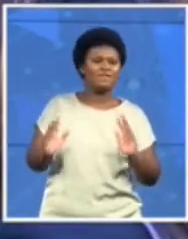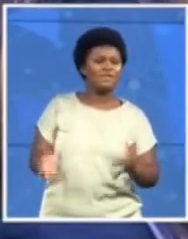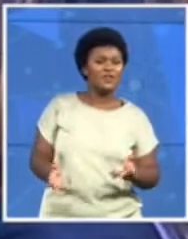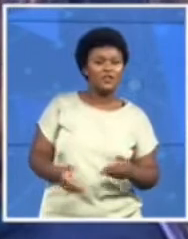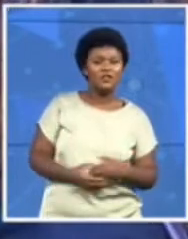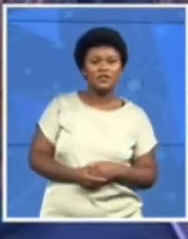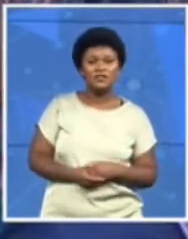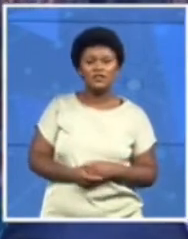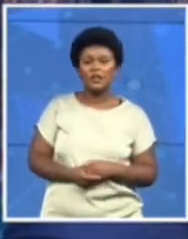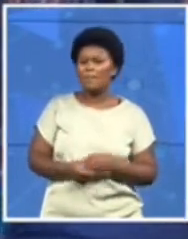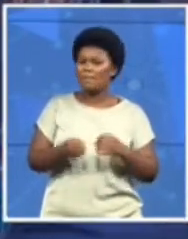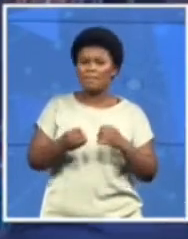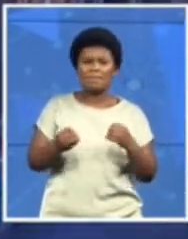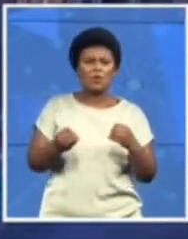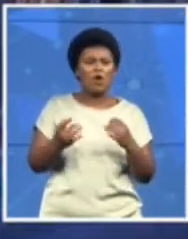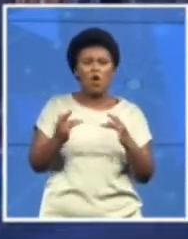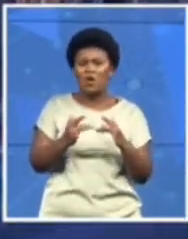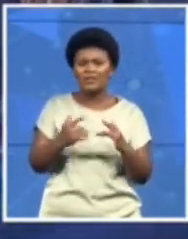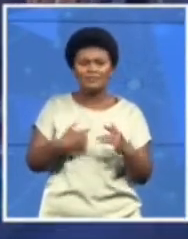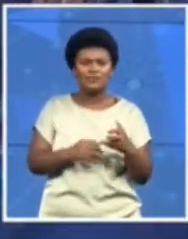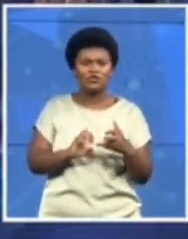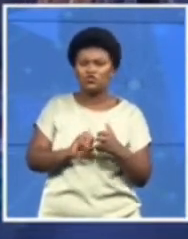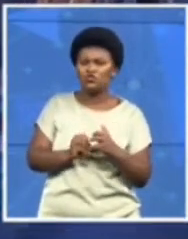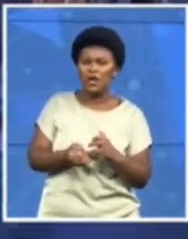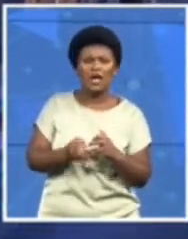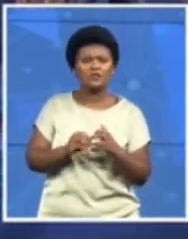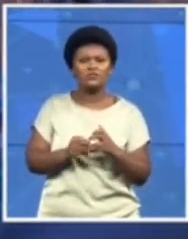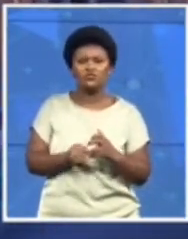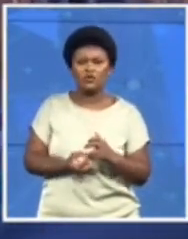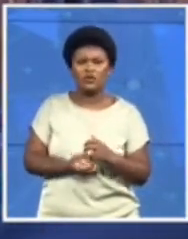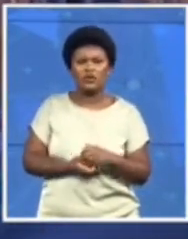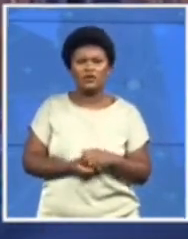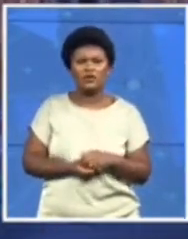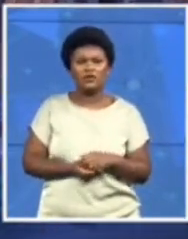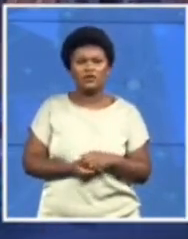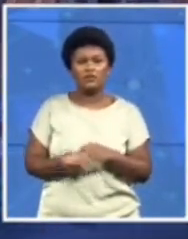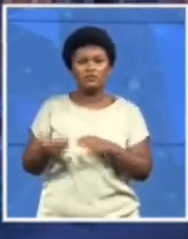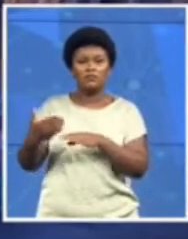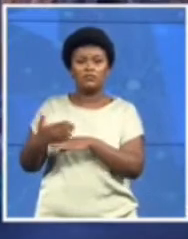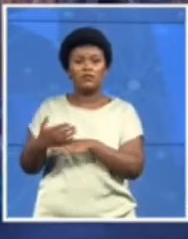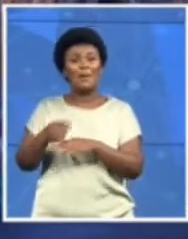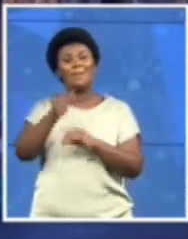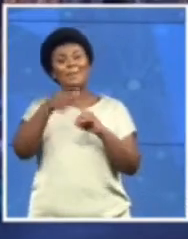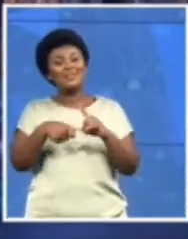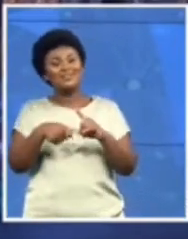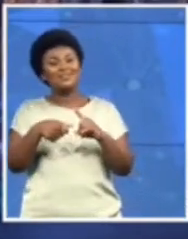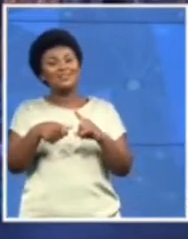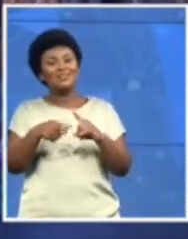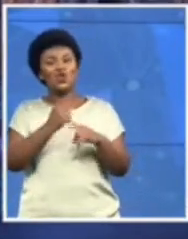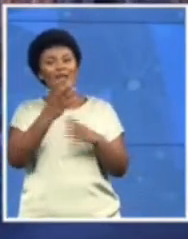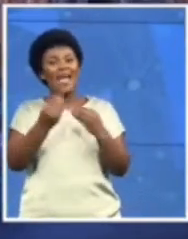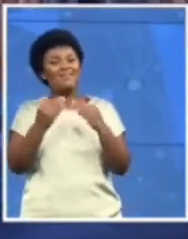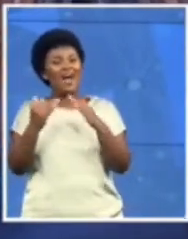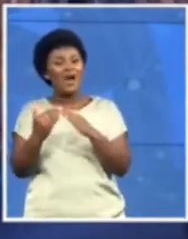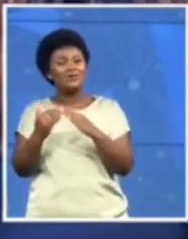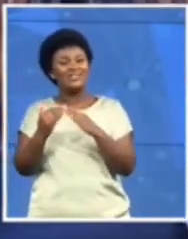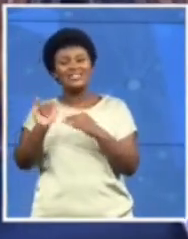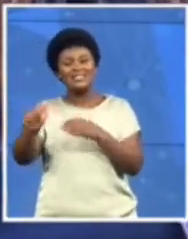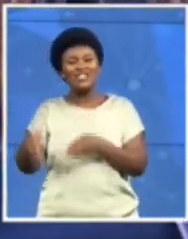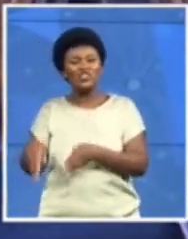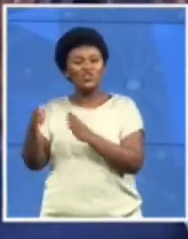did he contact you? This is a homeless person. Okay. That you're talking about. No, it's not homeless. I'm sorry. That's a mistake which